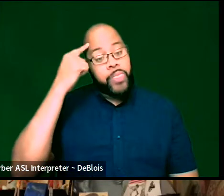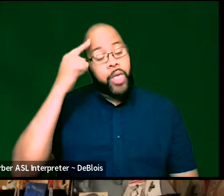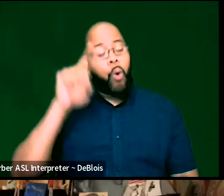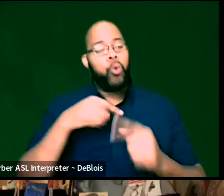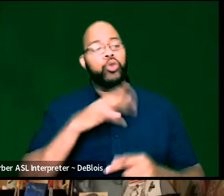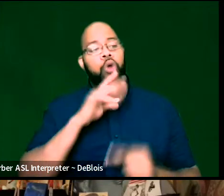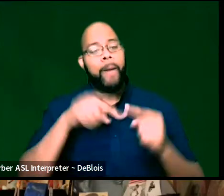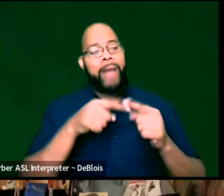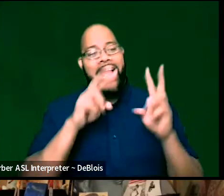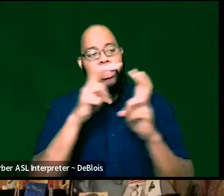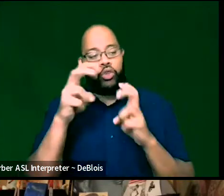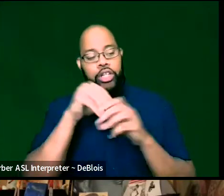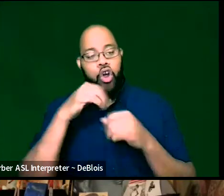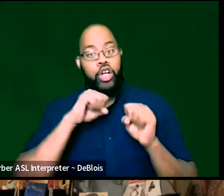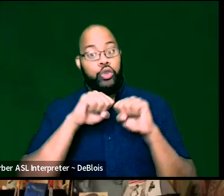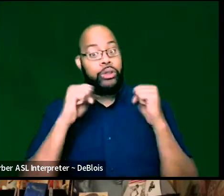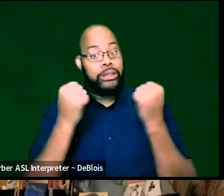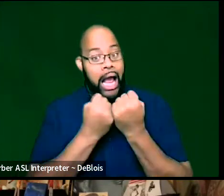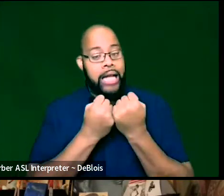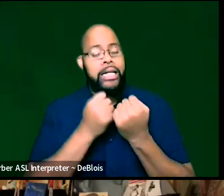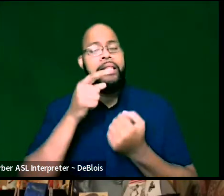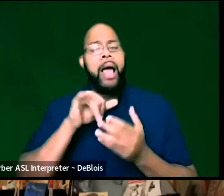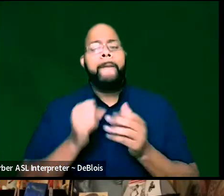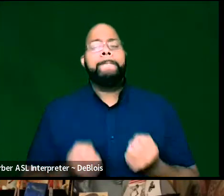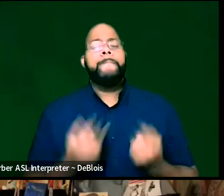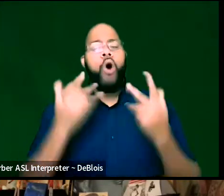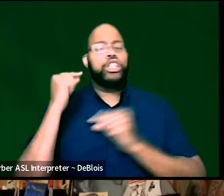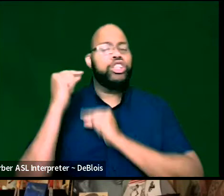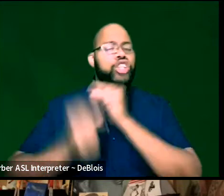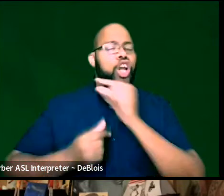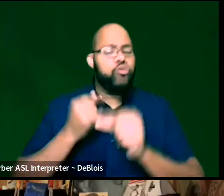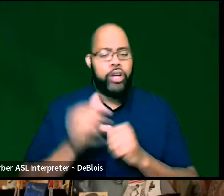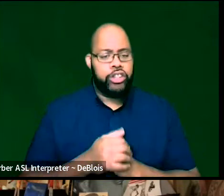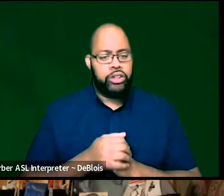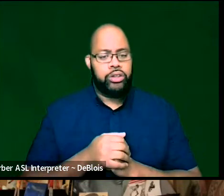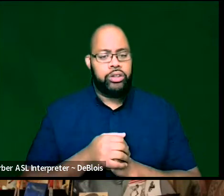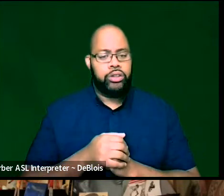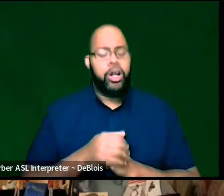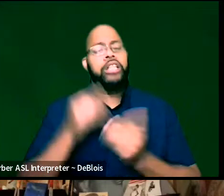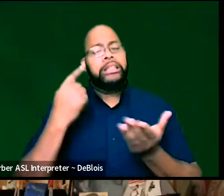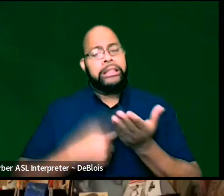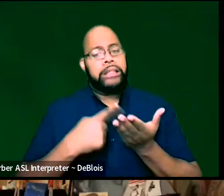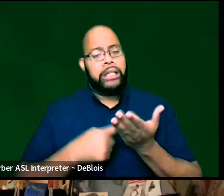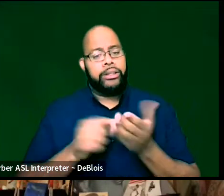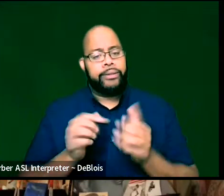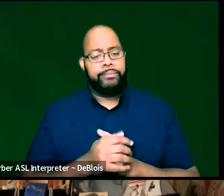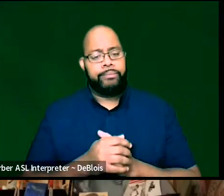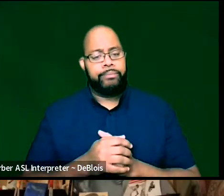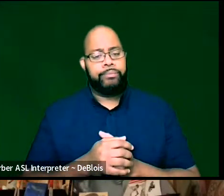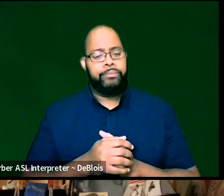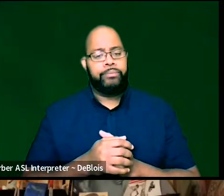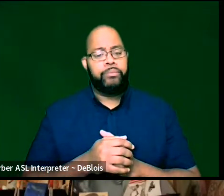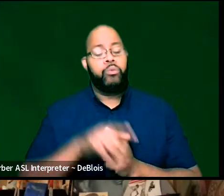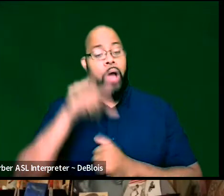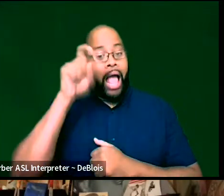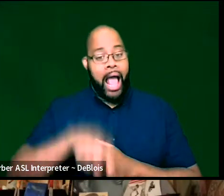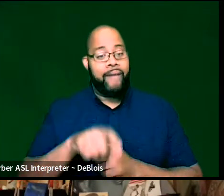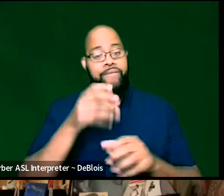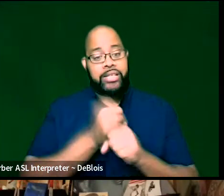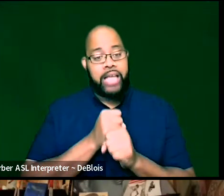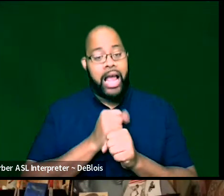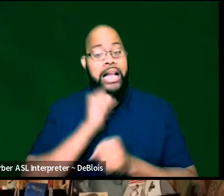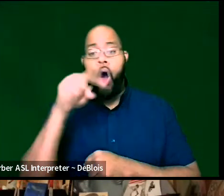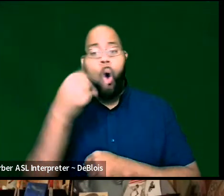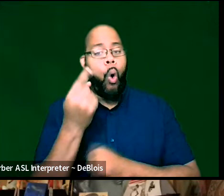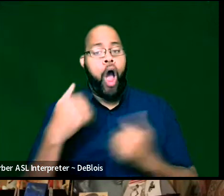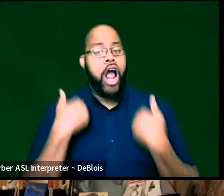talking about issues in our society, it's a multi-generational conversation, right? You have to get not